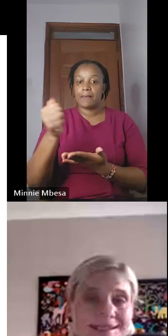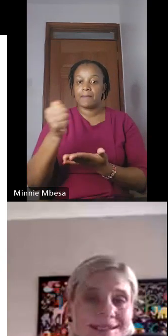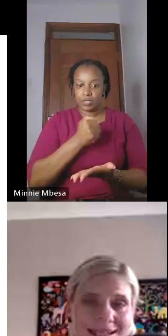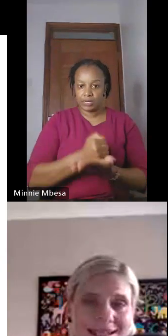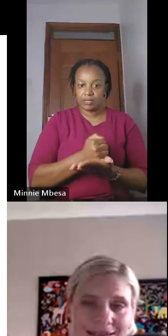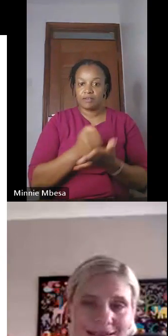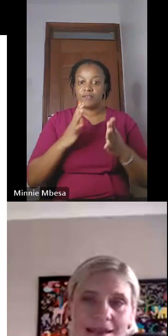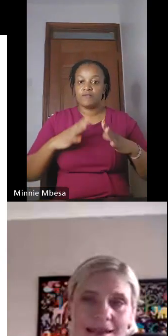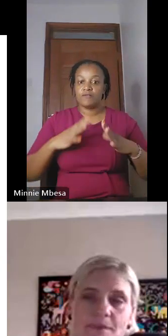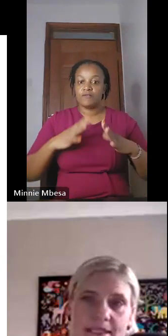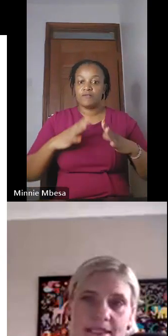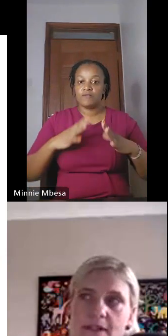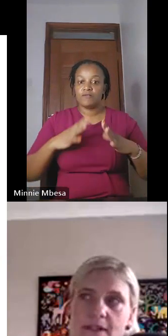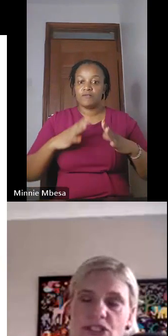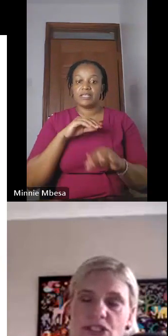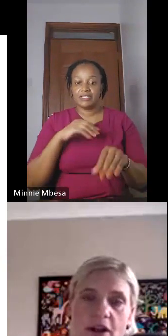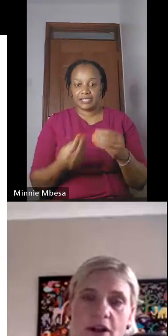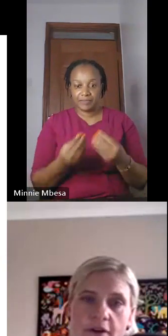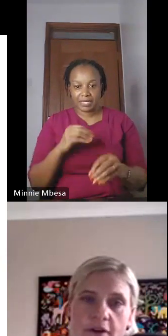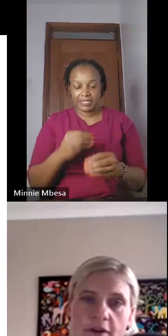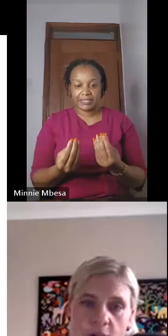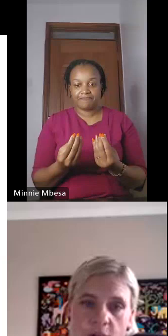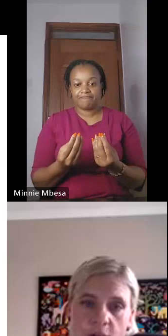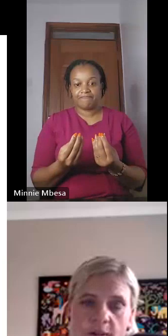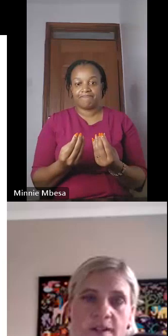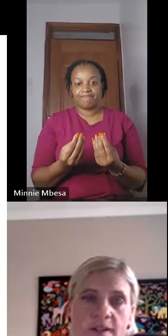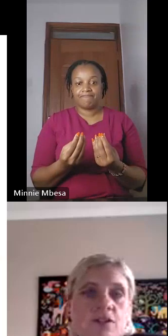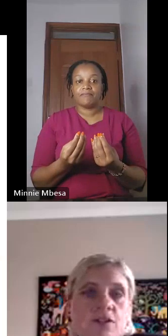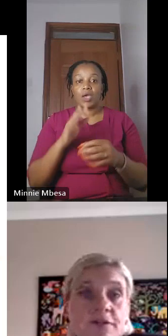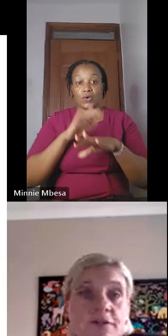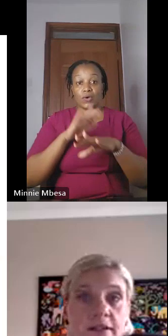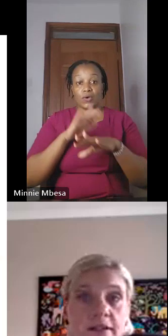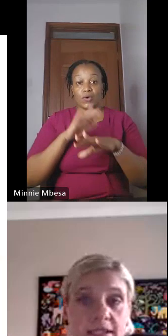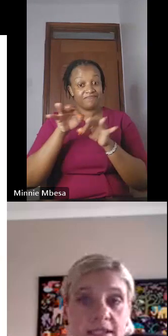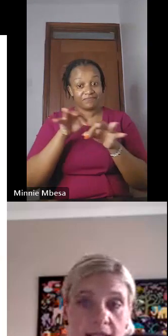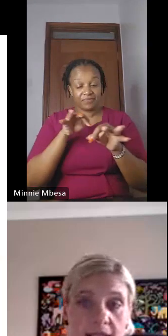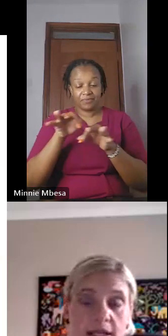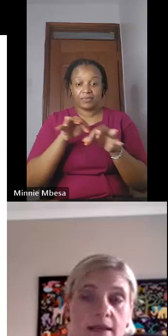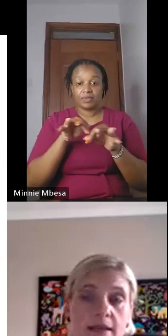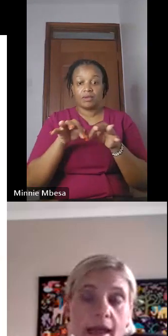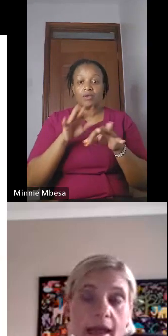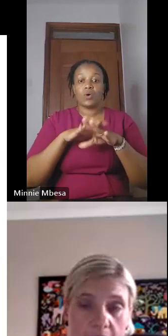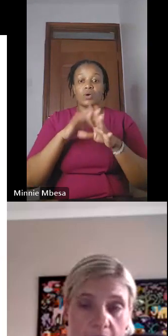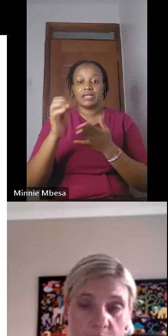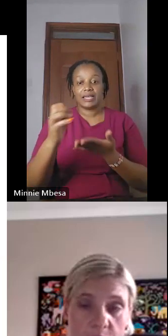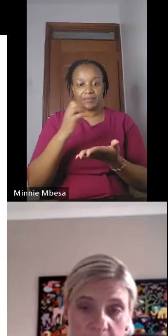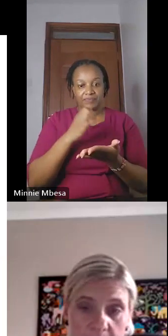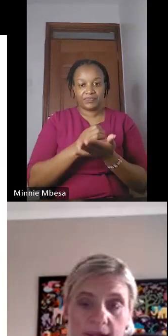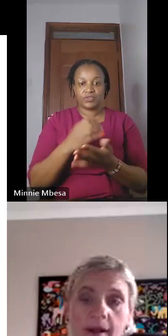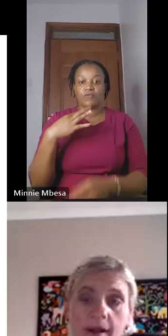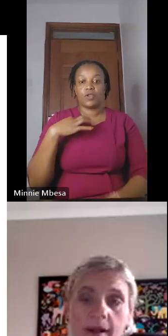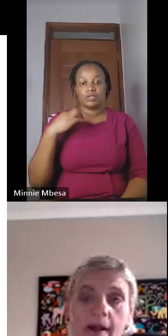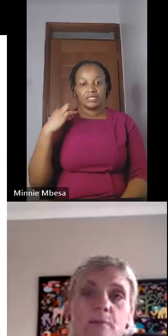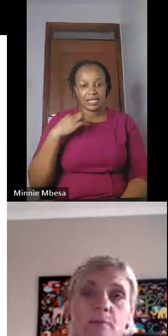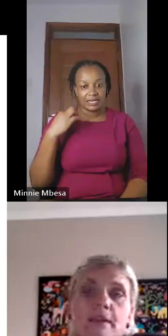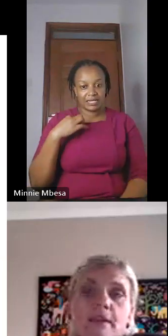disabilities, we extend the definition of employment to volunteering as